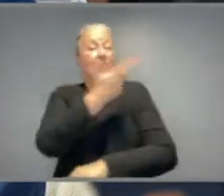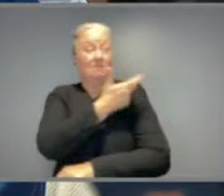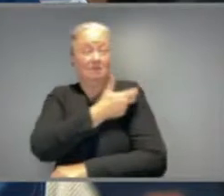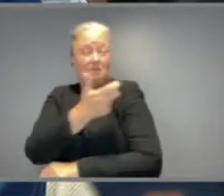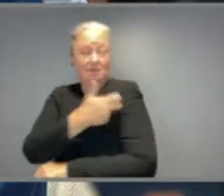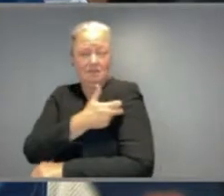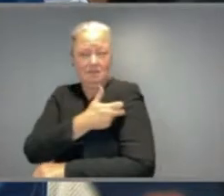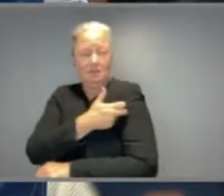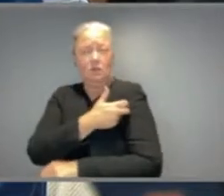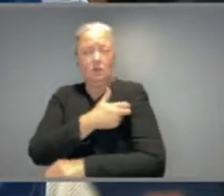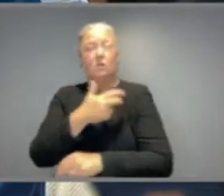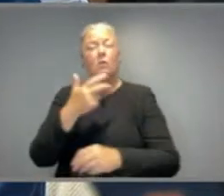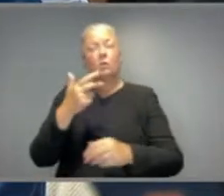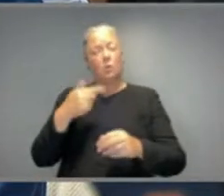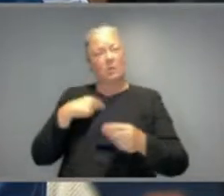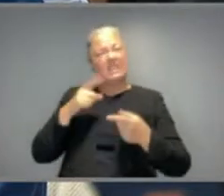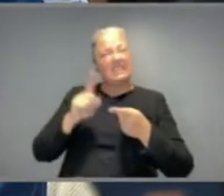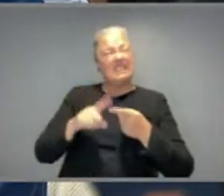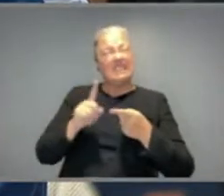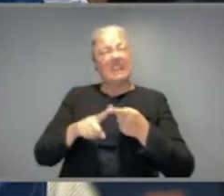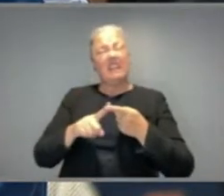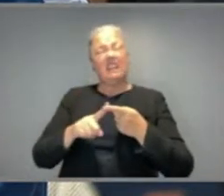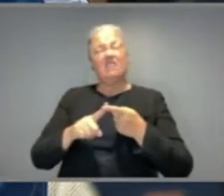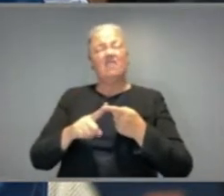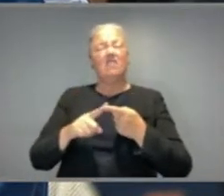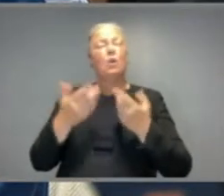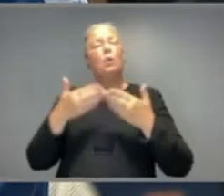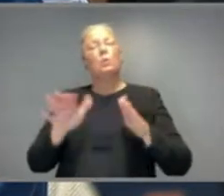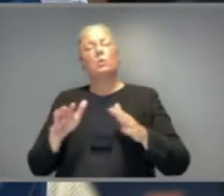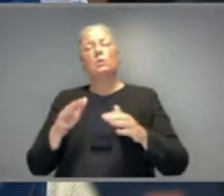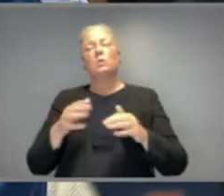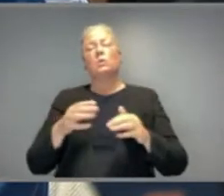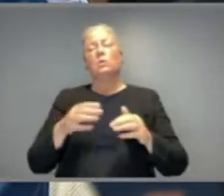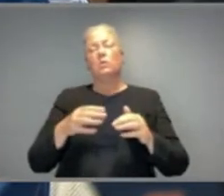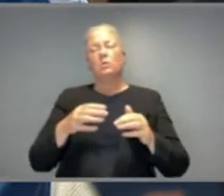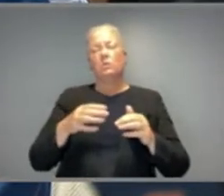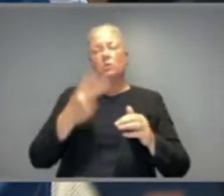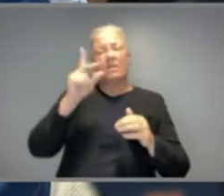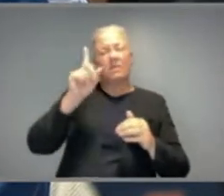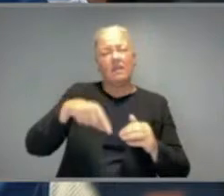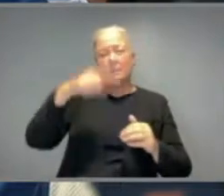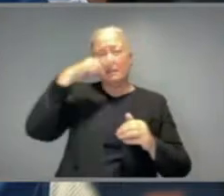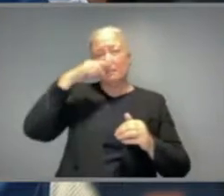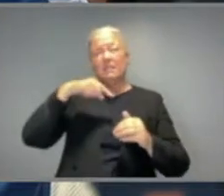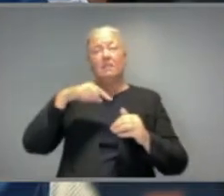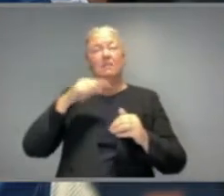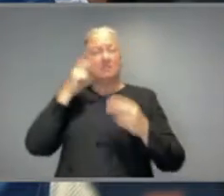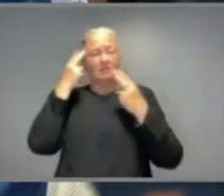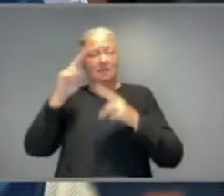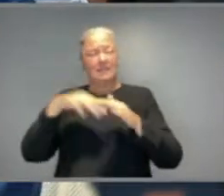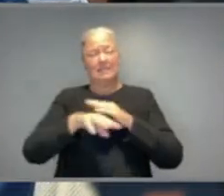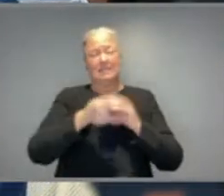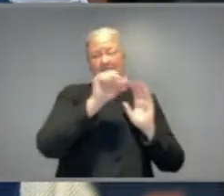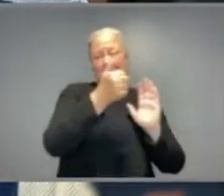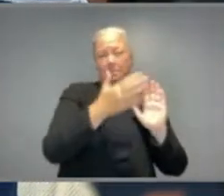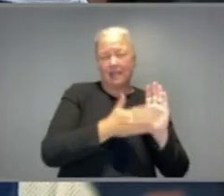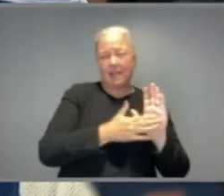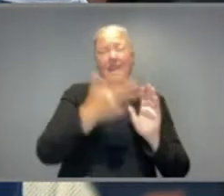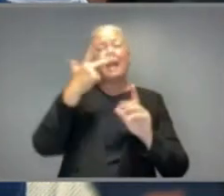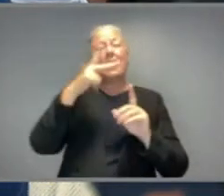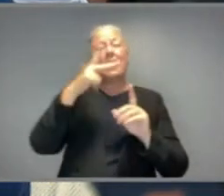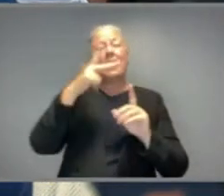lose about 2,000 lives in the first 6 months, and 80%, which is much